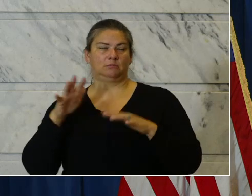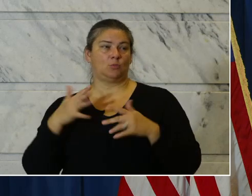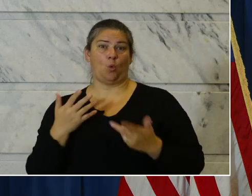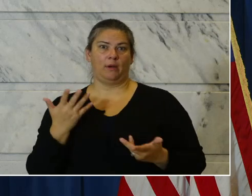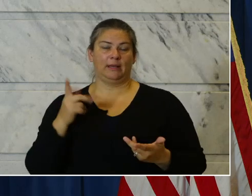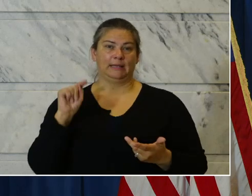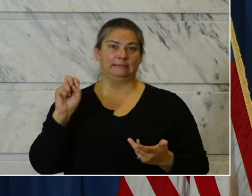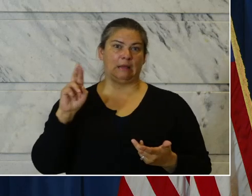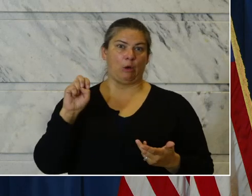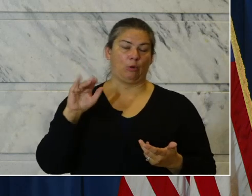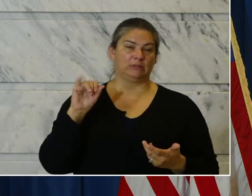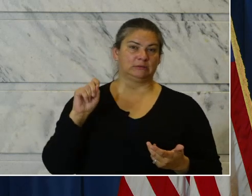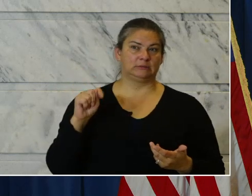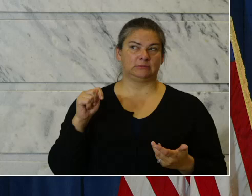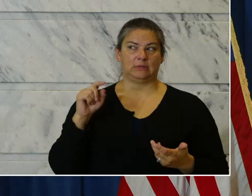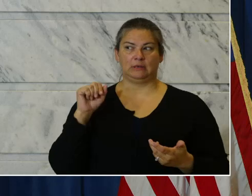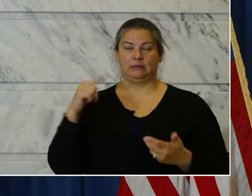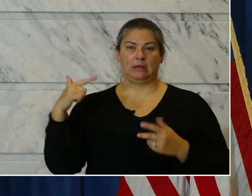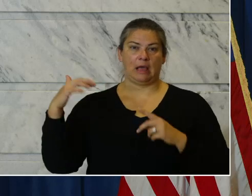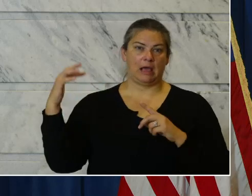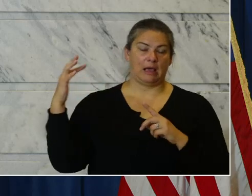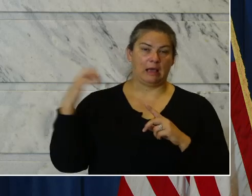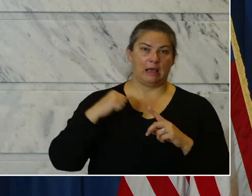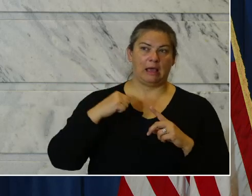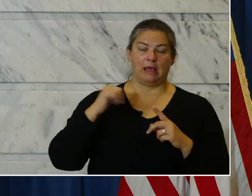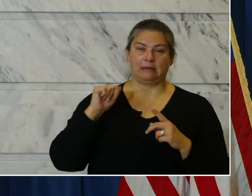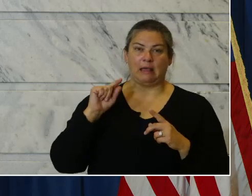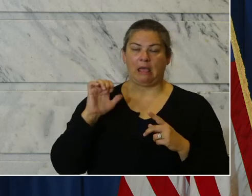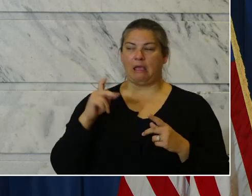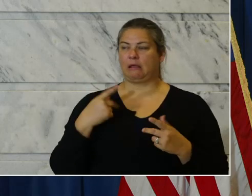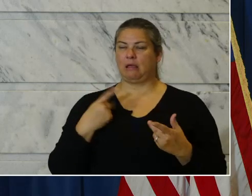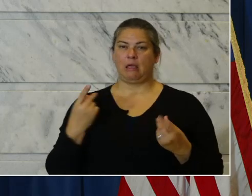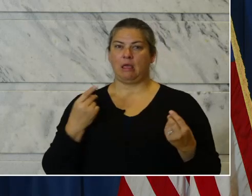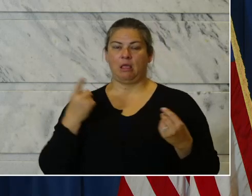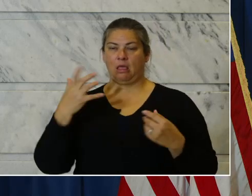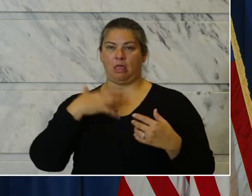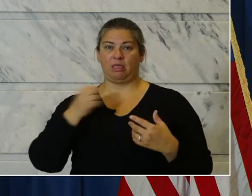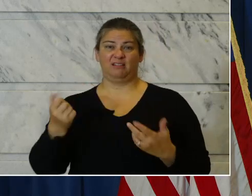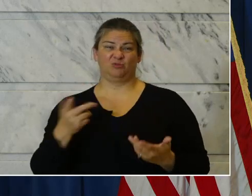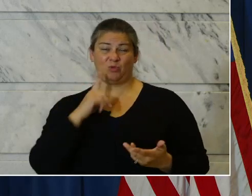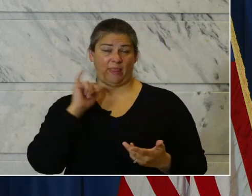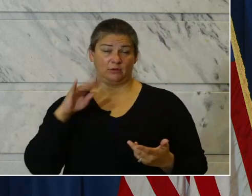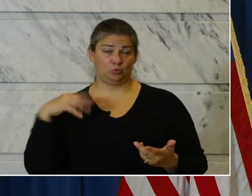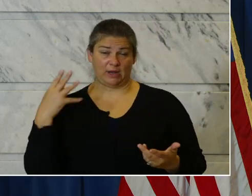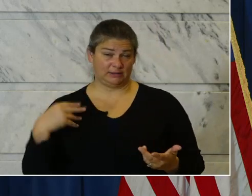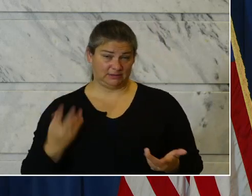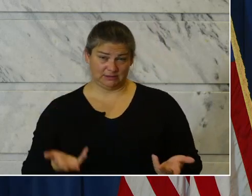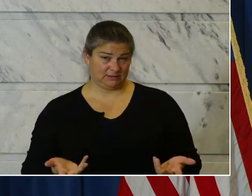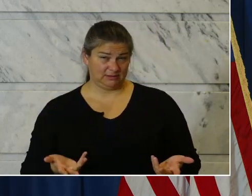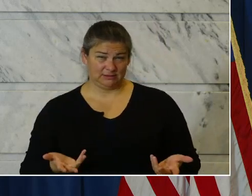removes all the emergency powers pretty much entirely. And I mean, call that what it is. It's just crazy.